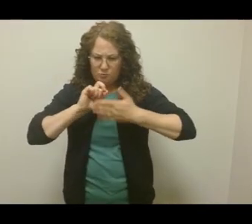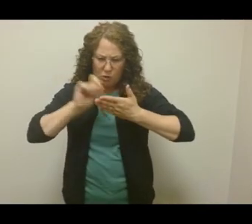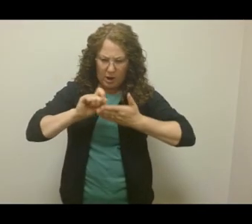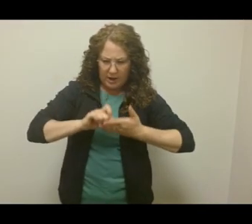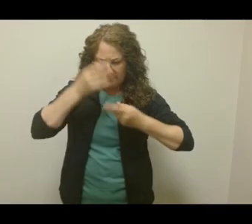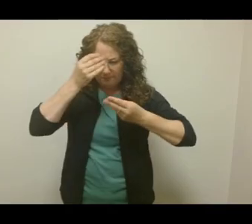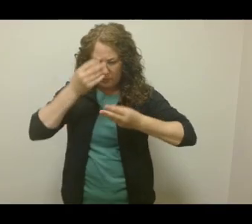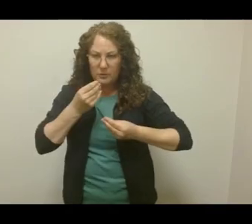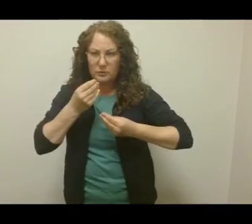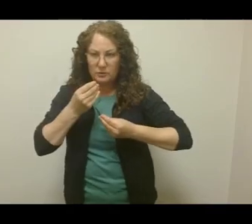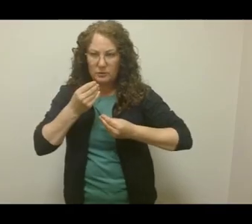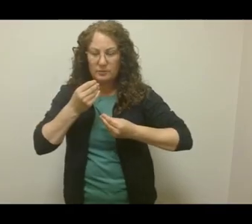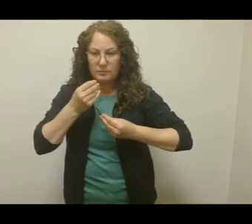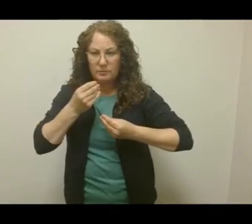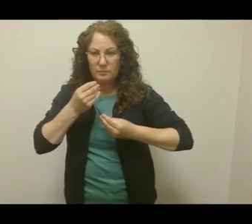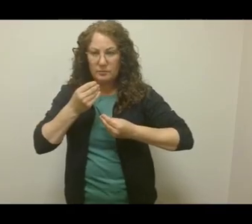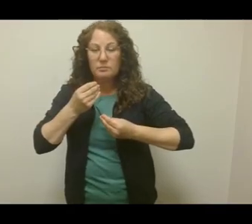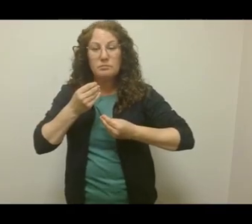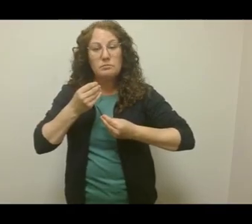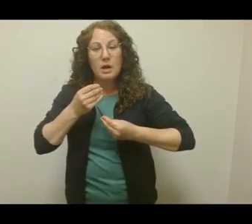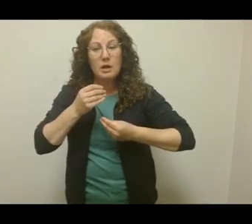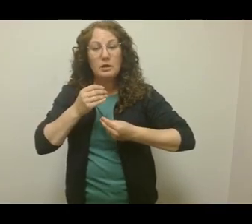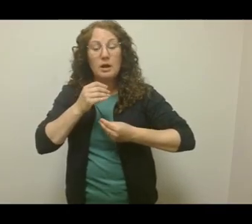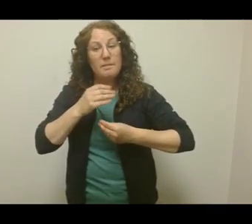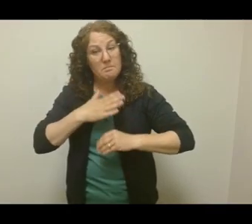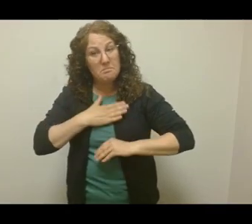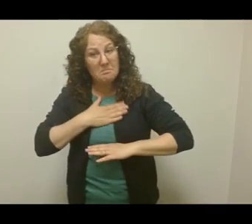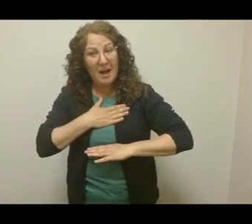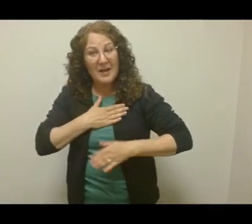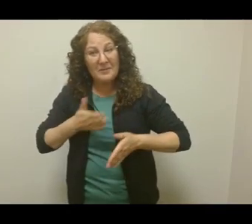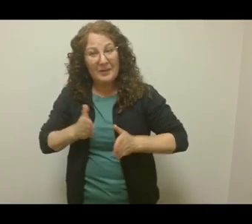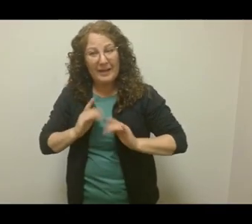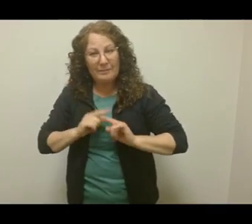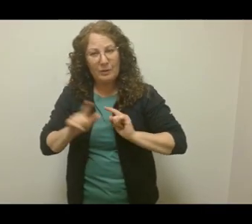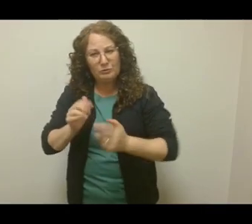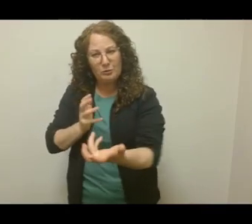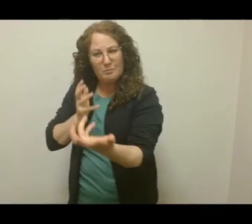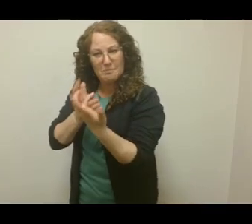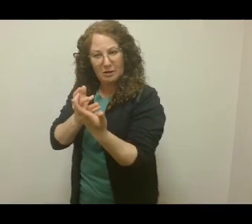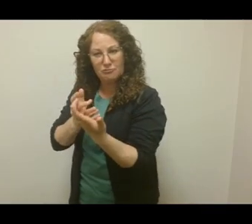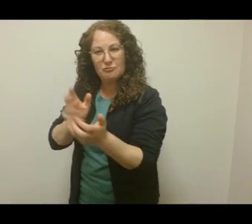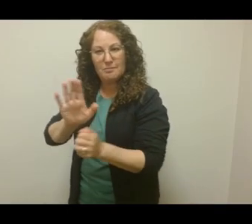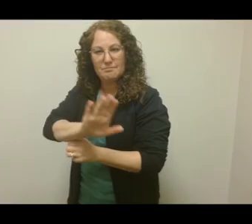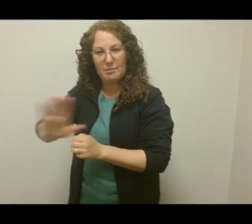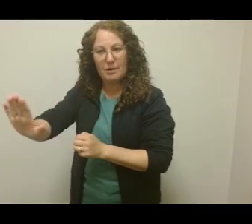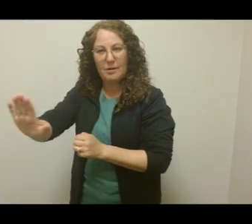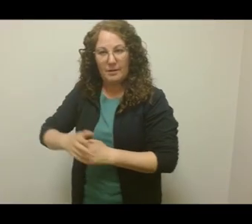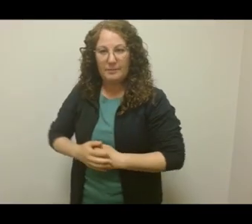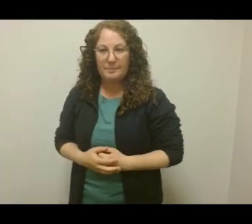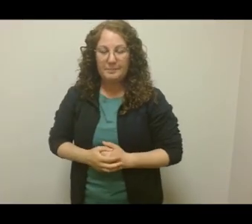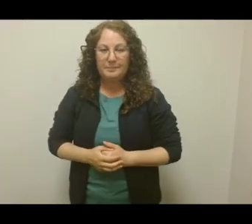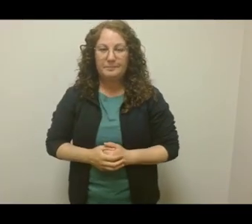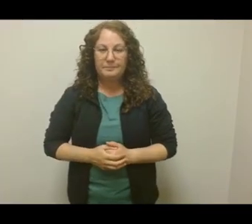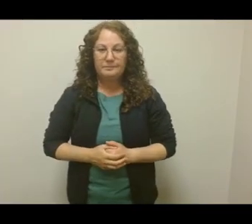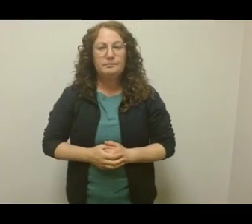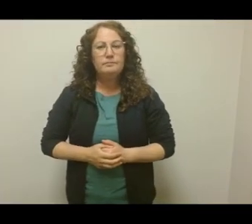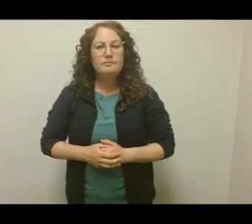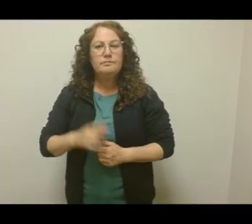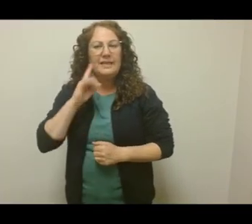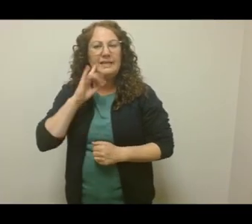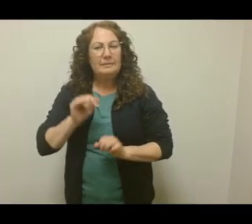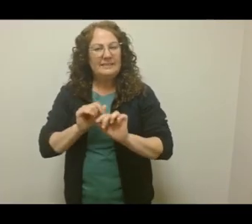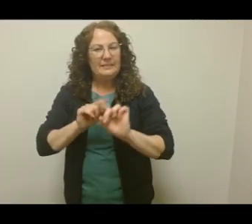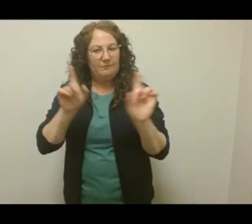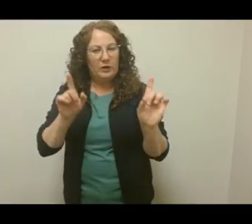information is not only in your own voice, but also suits the task and the audience. So we'll see that's a little bit different here